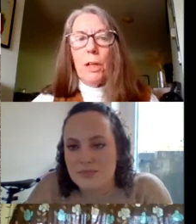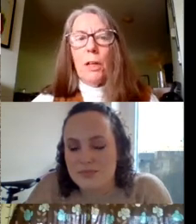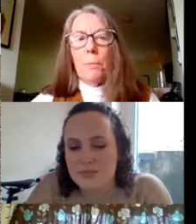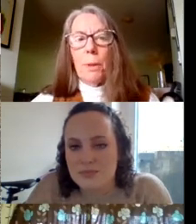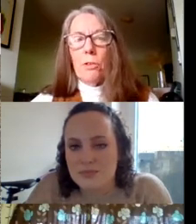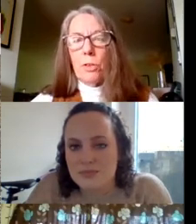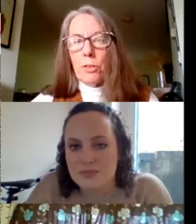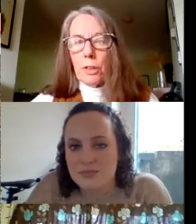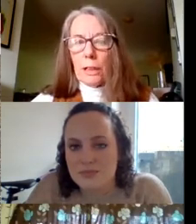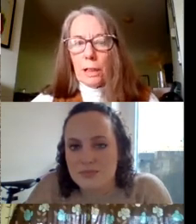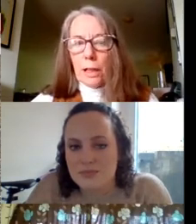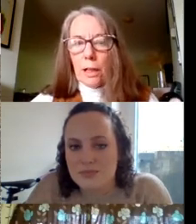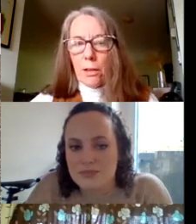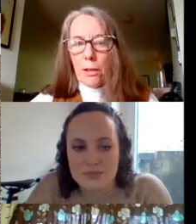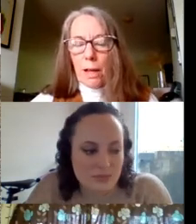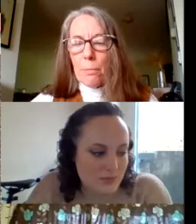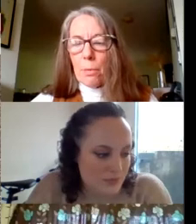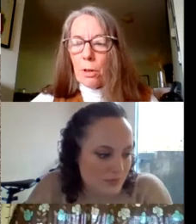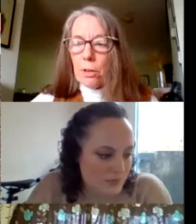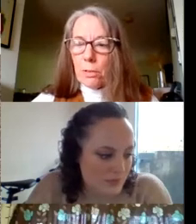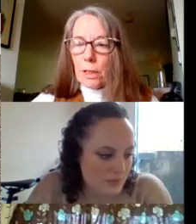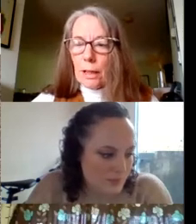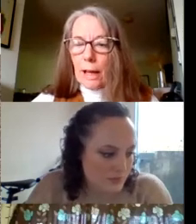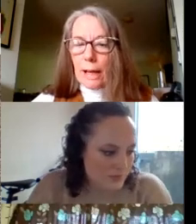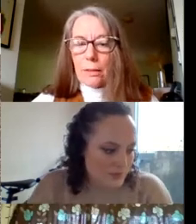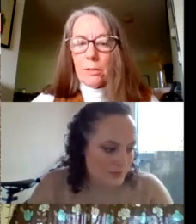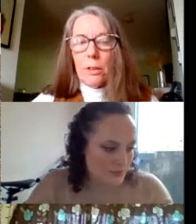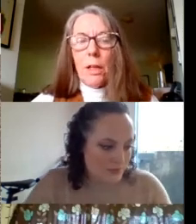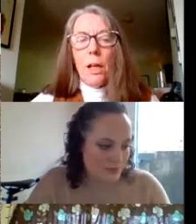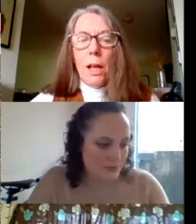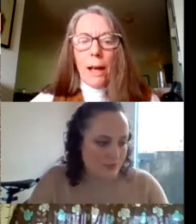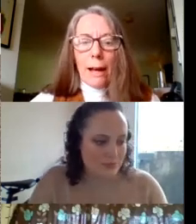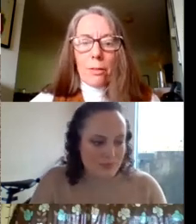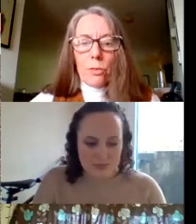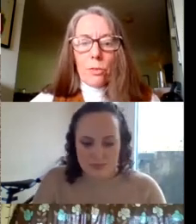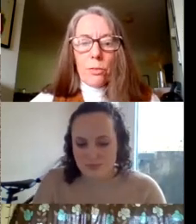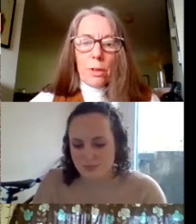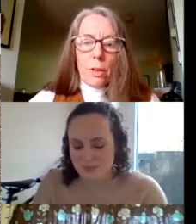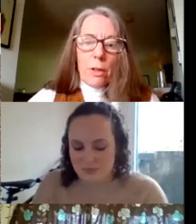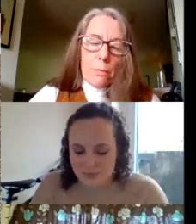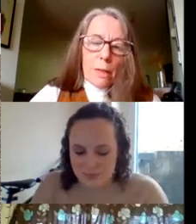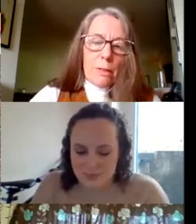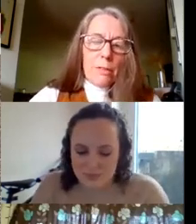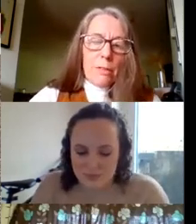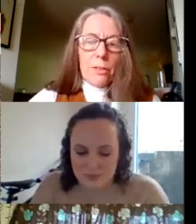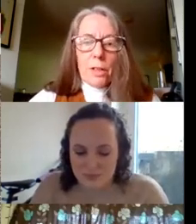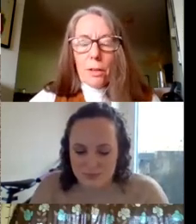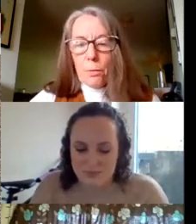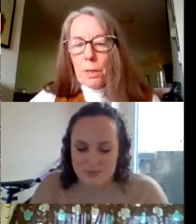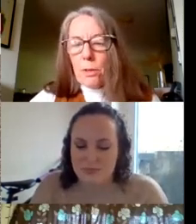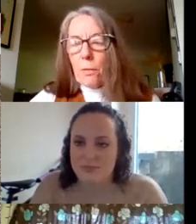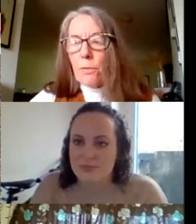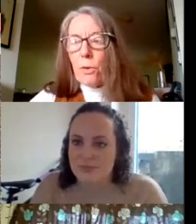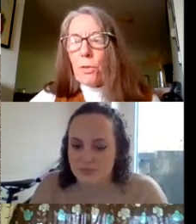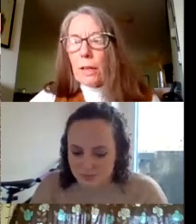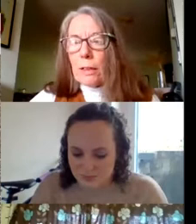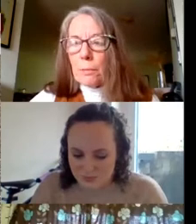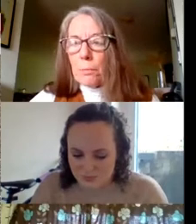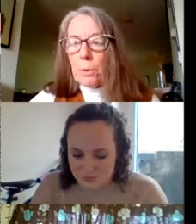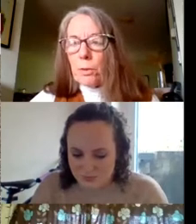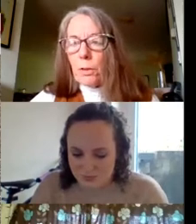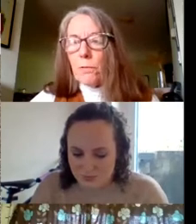survived. But interestingly, her embroidery has. And as it says there, we know of